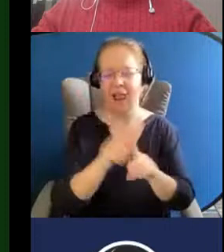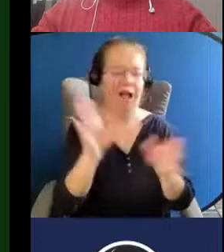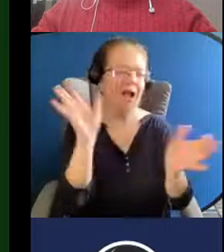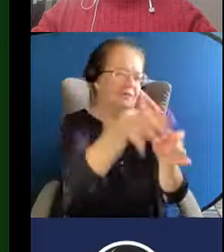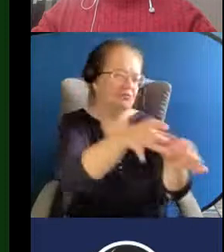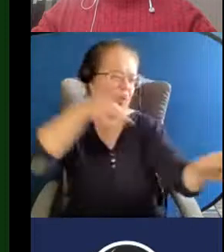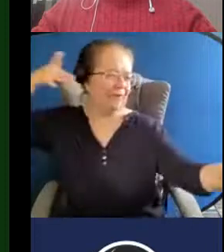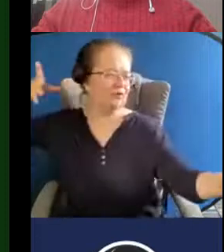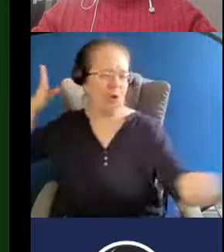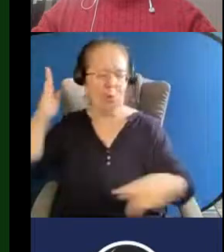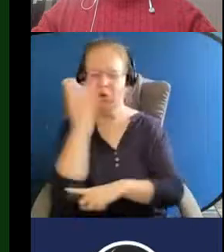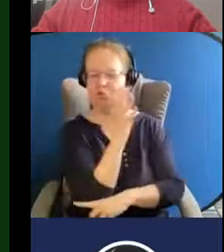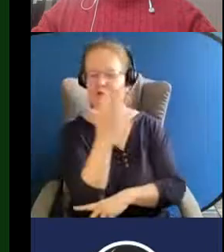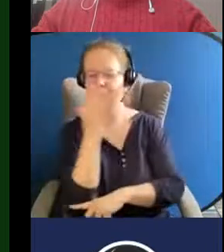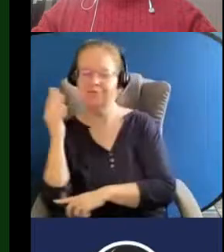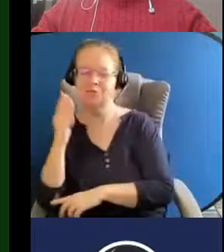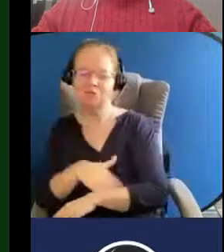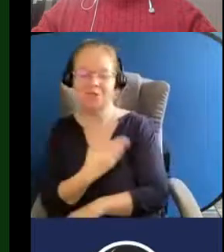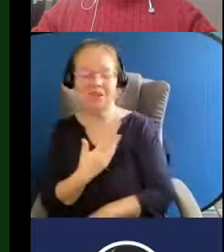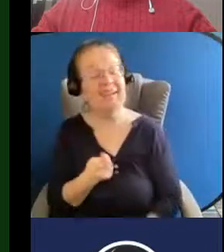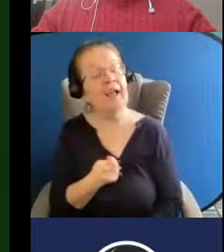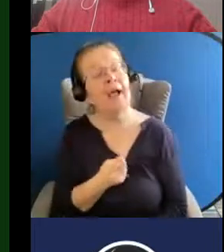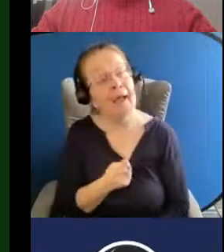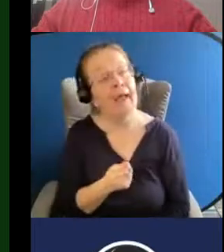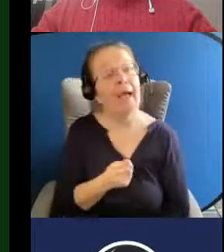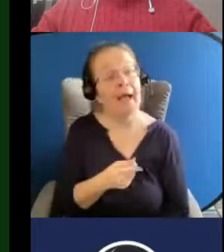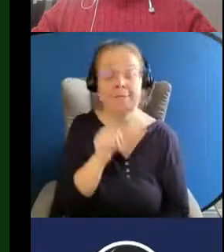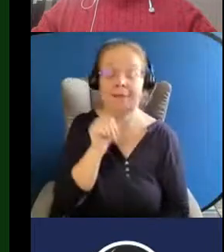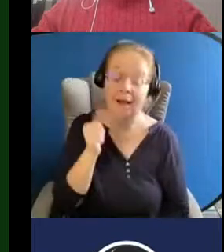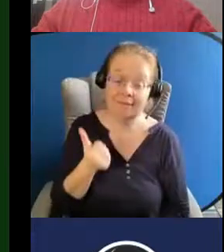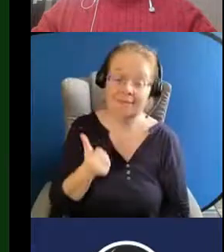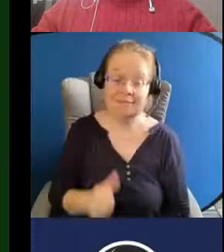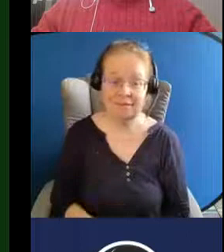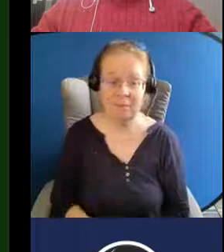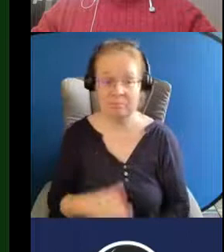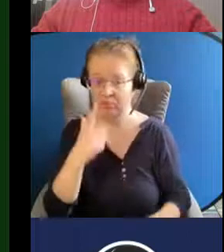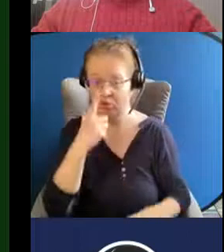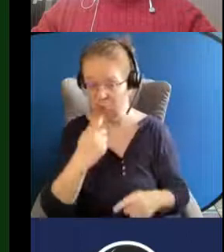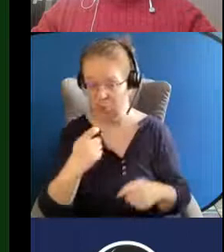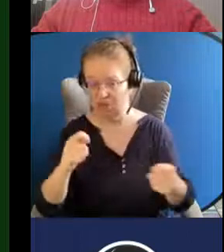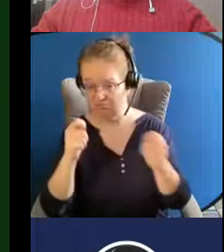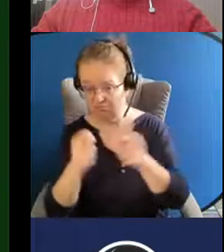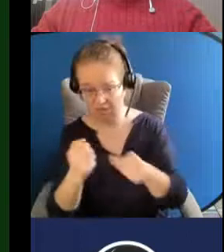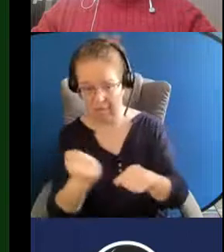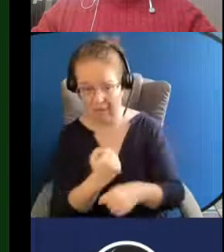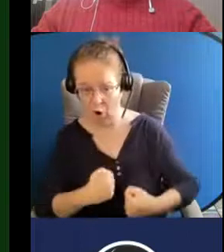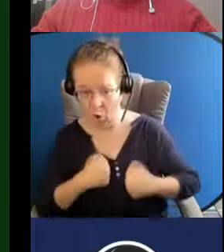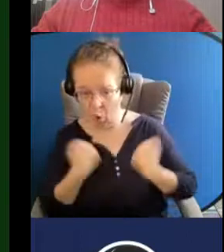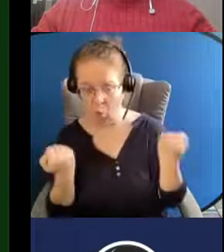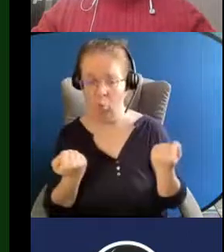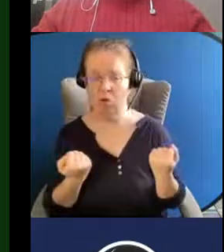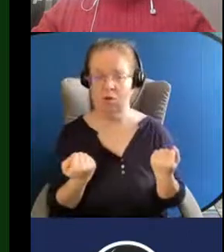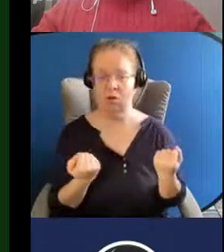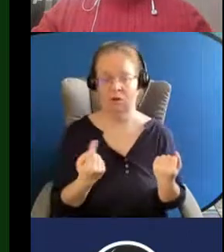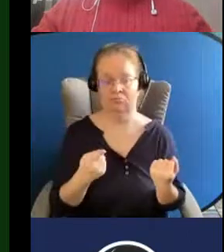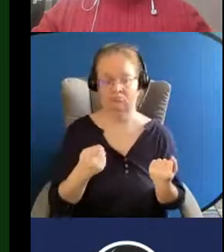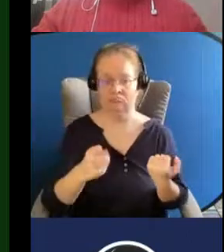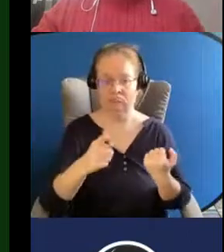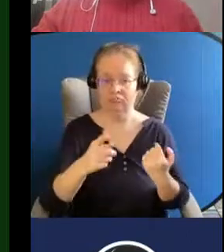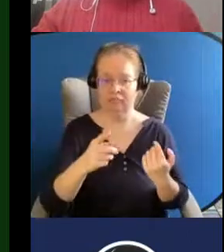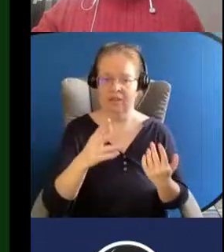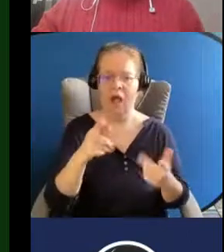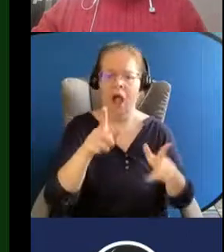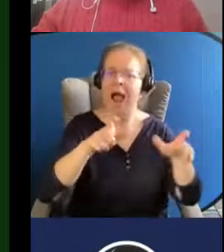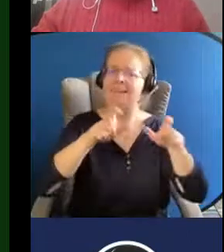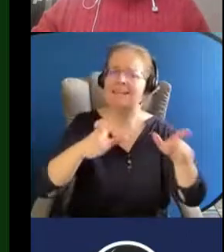green. It's very calming. So you can adjust it, make your own, and you can have all of these. You still